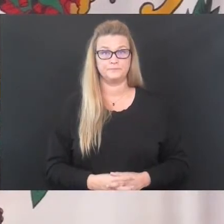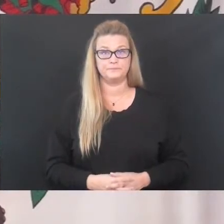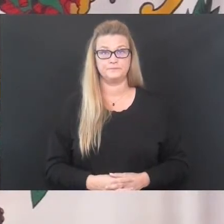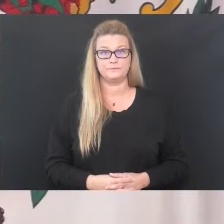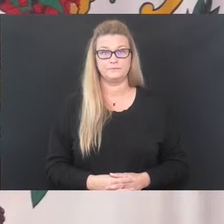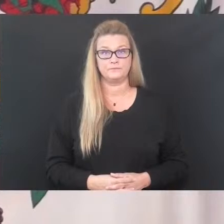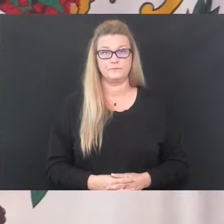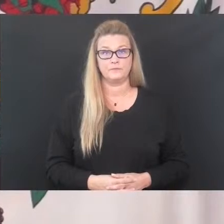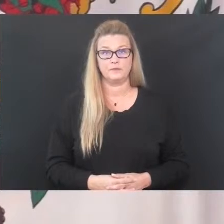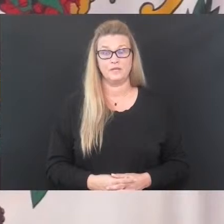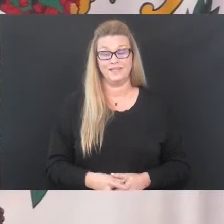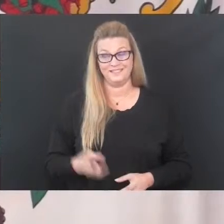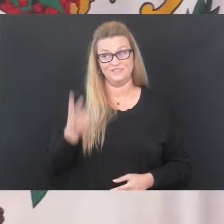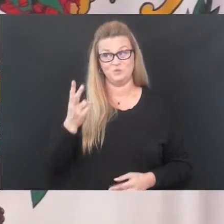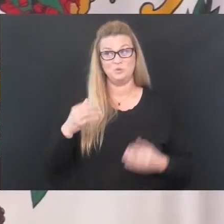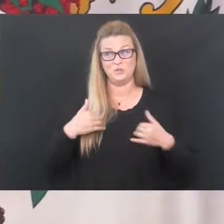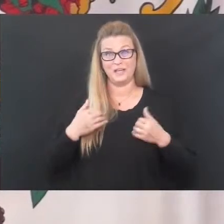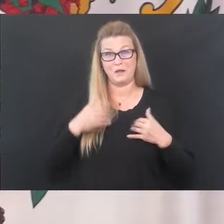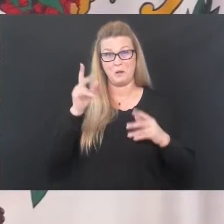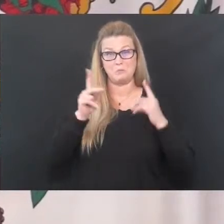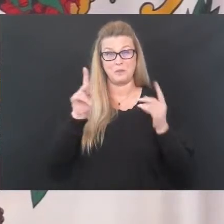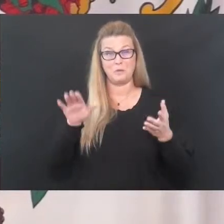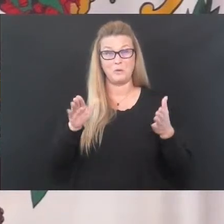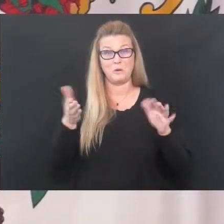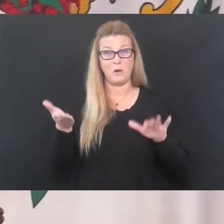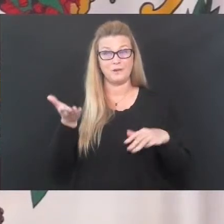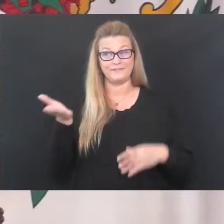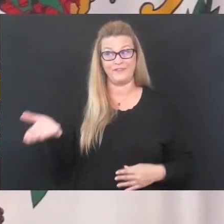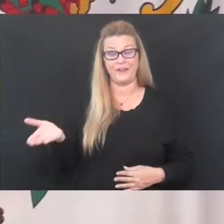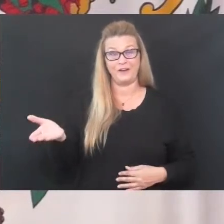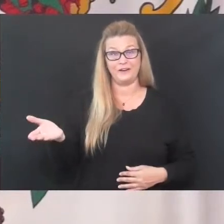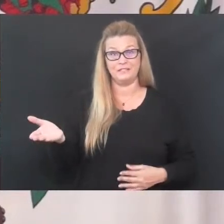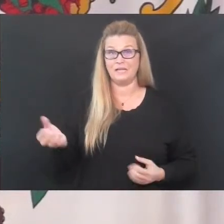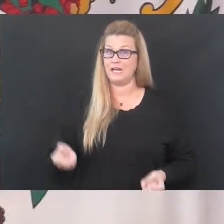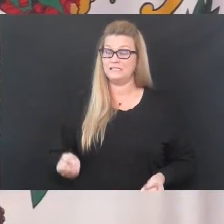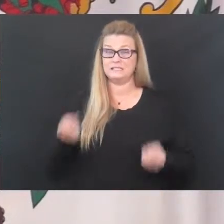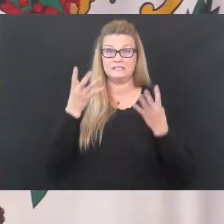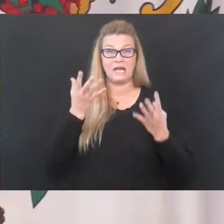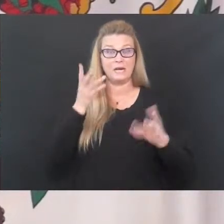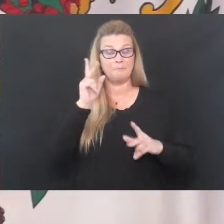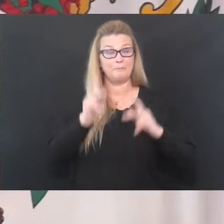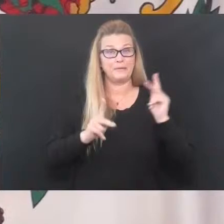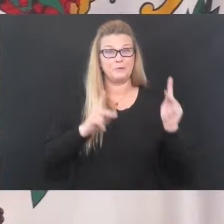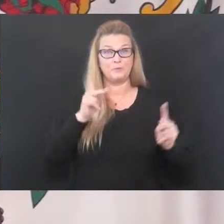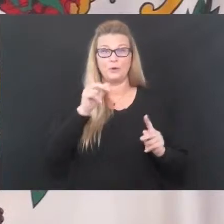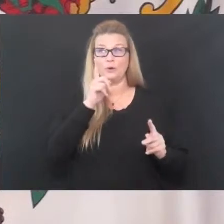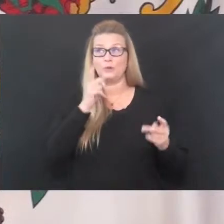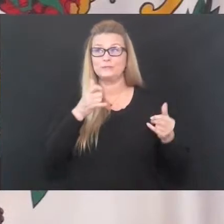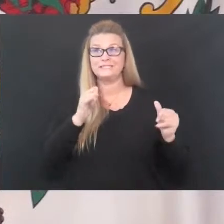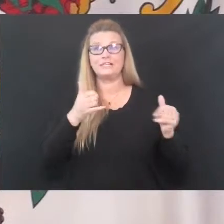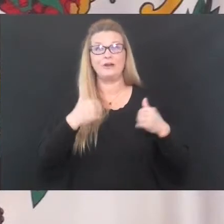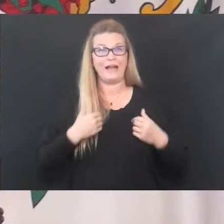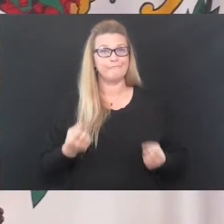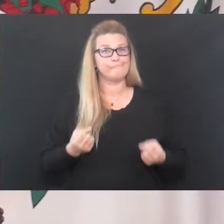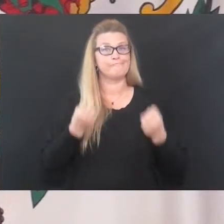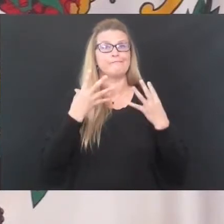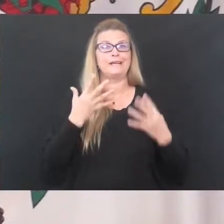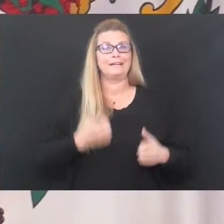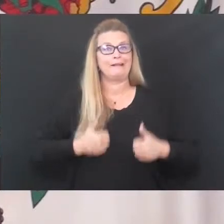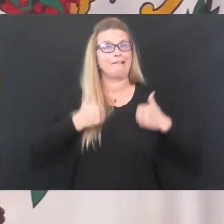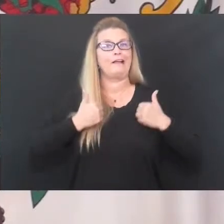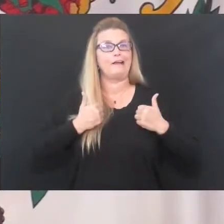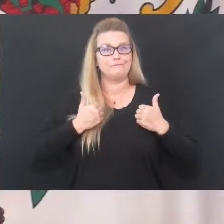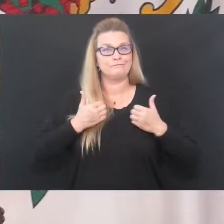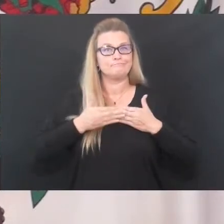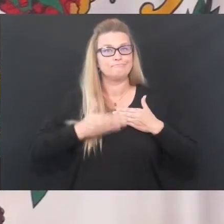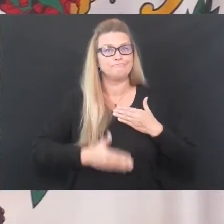We lost 2 young people right here, and we lost a lot of people here that still had lots and lots and lots of life in front of